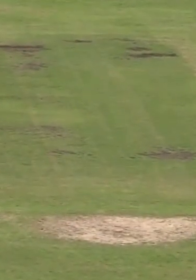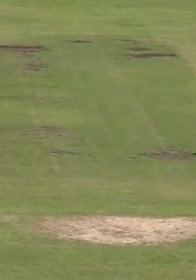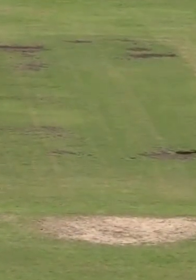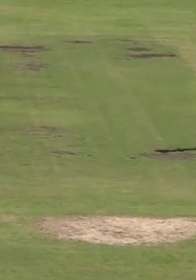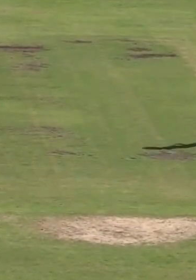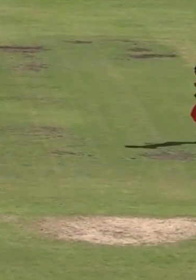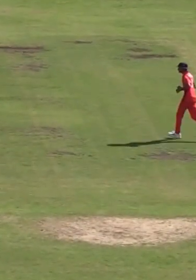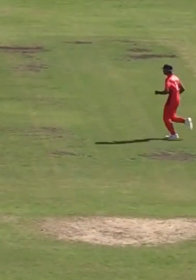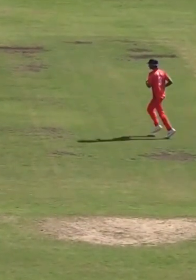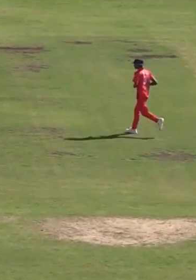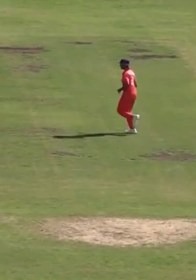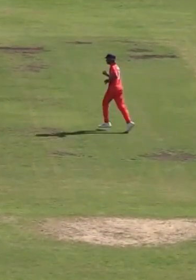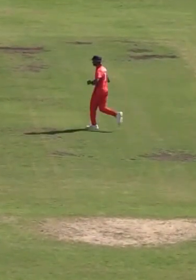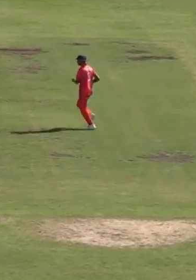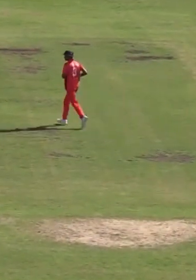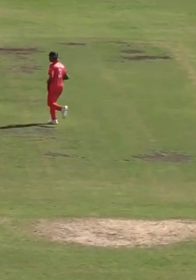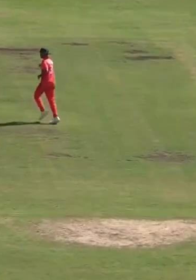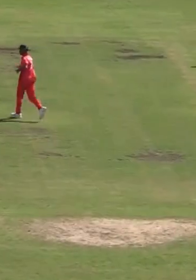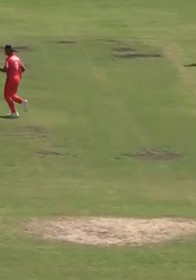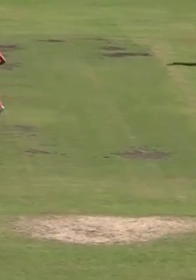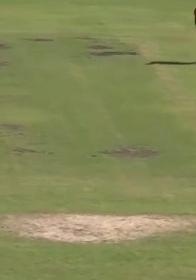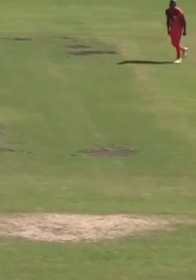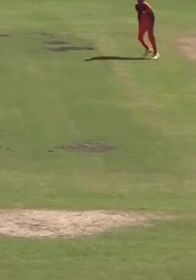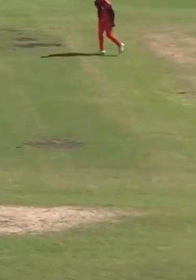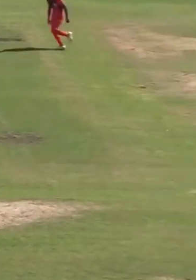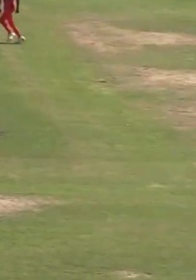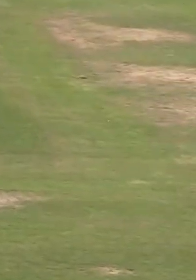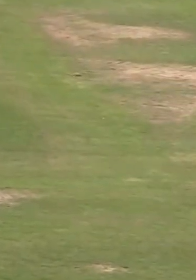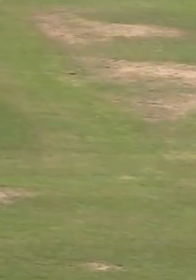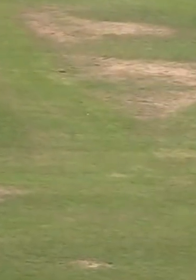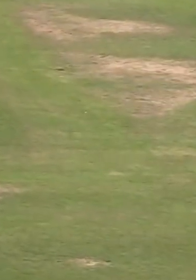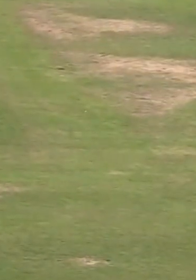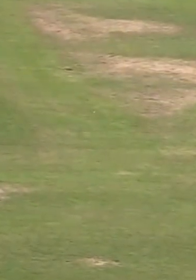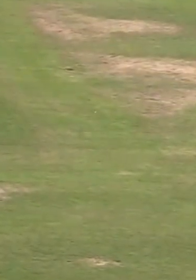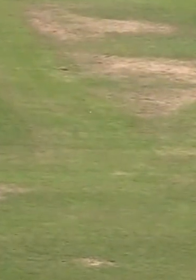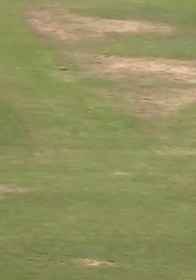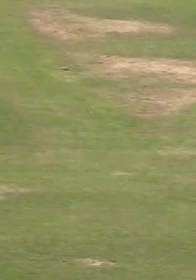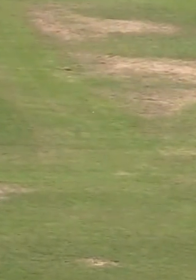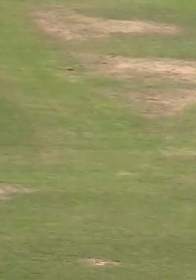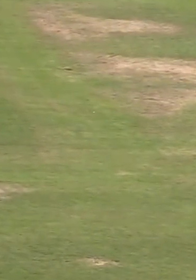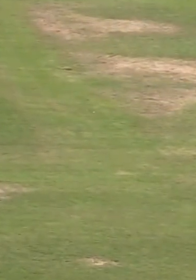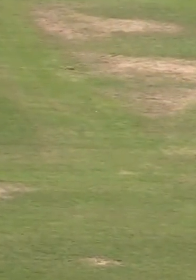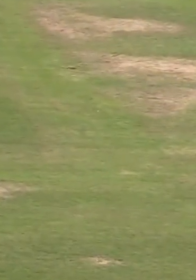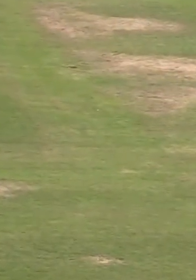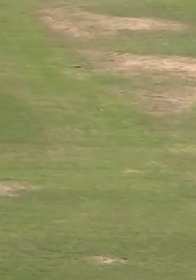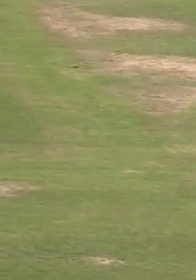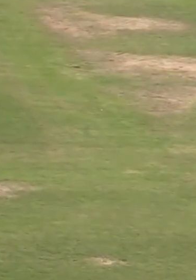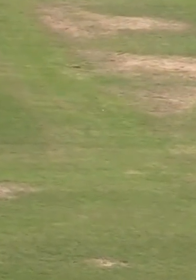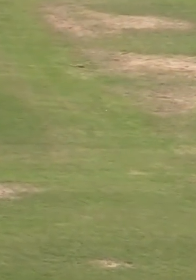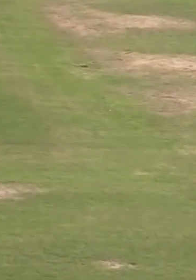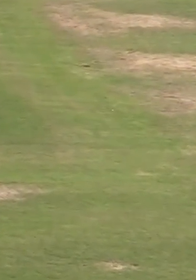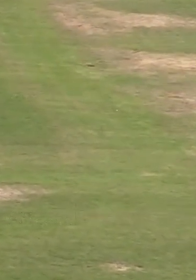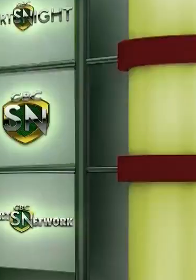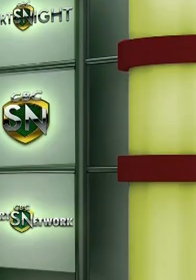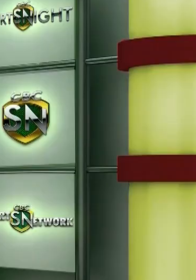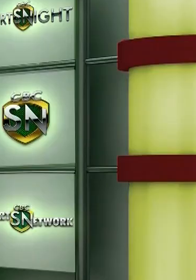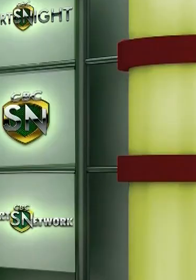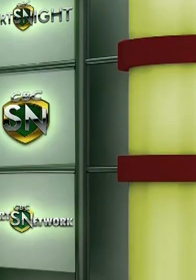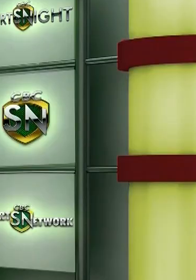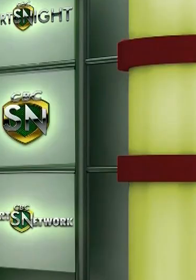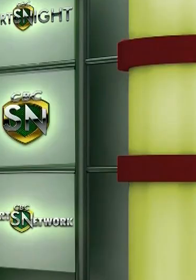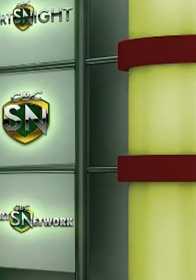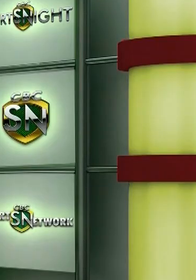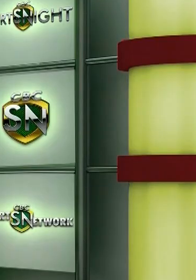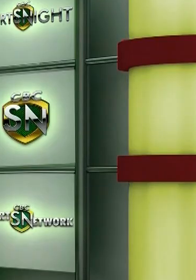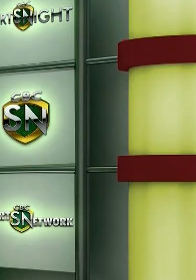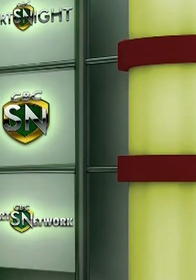got up to 184 for 8. Anmar Goodrich Boyce, CBC Sports.